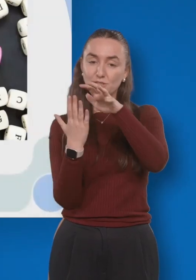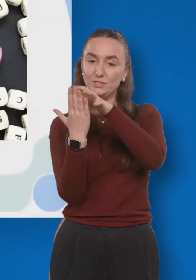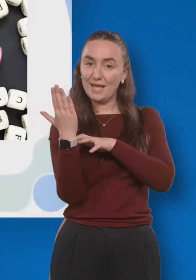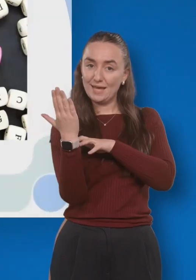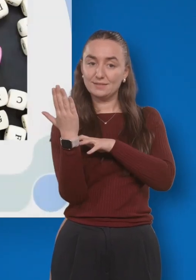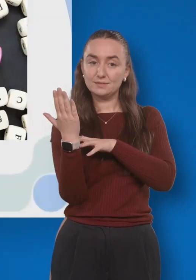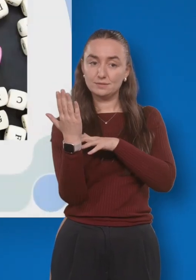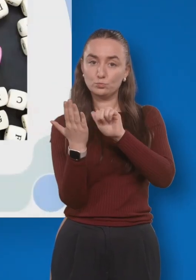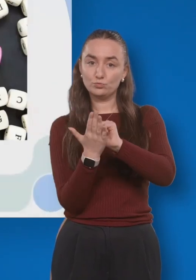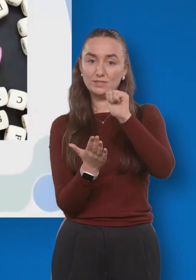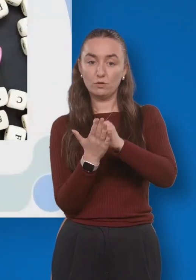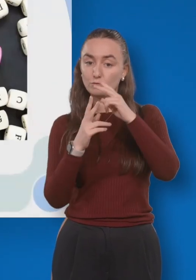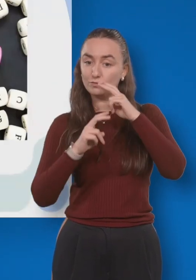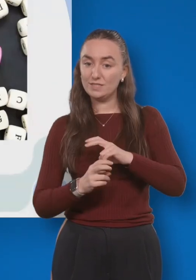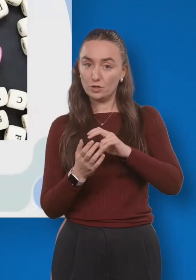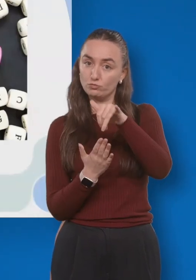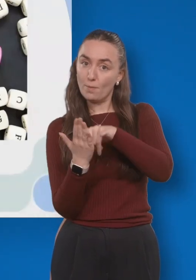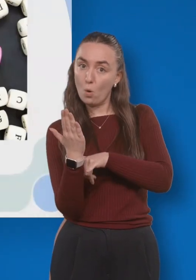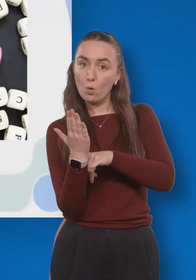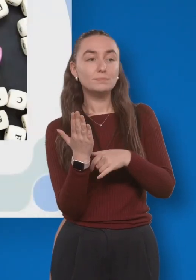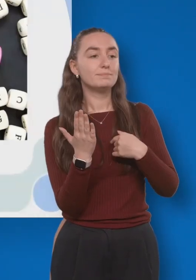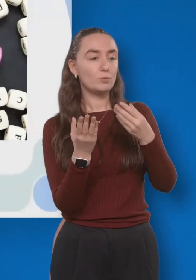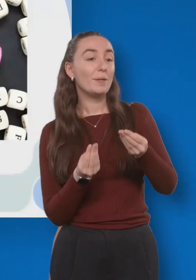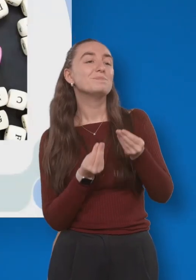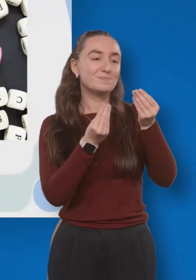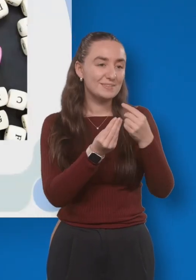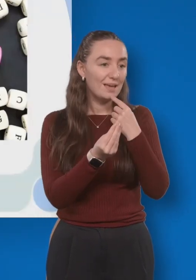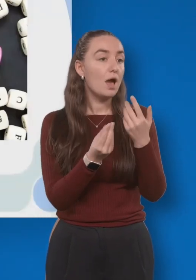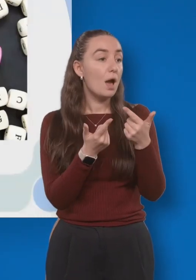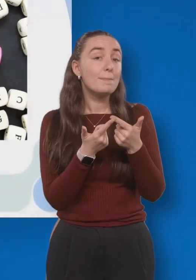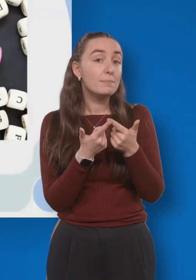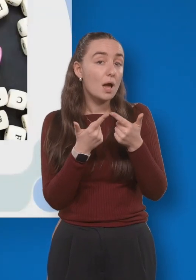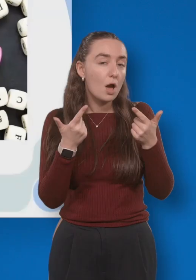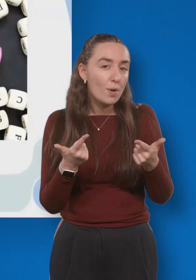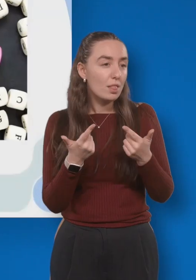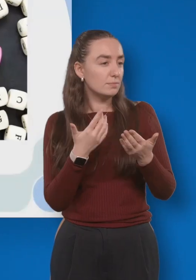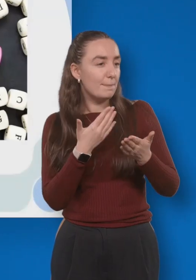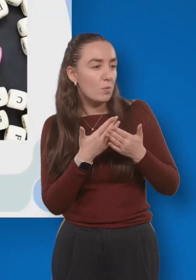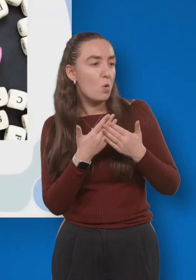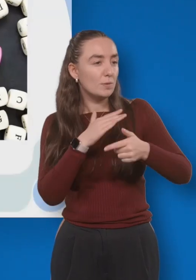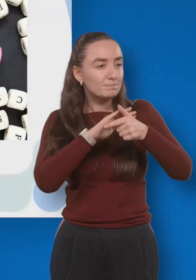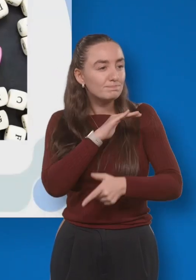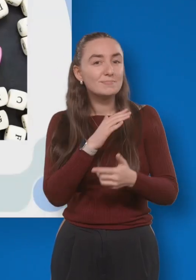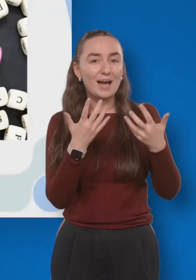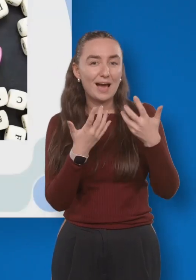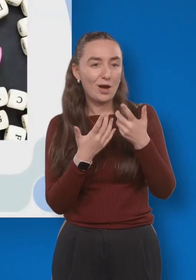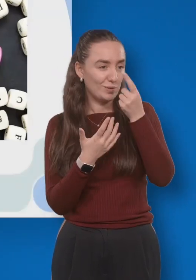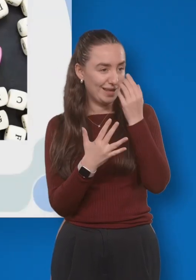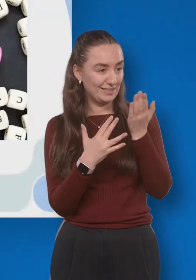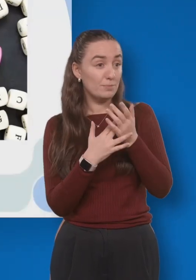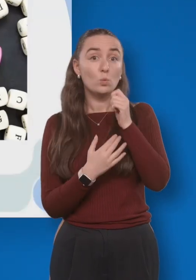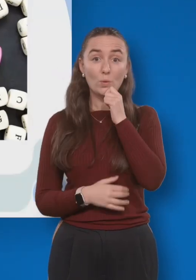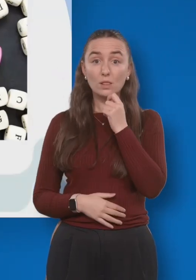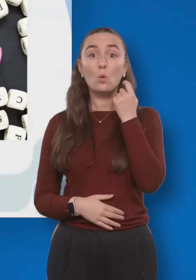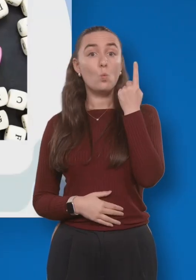research report, and we would say things like, well, you could take that a little bit further. So how else can you make it accessible? Is it only going to be available